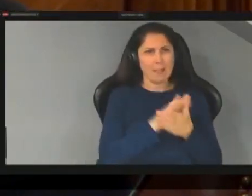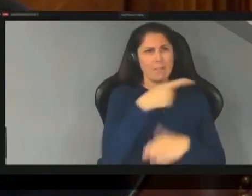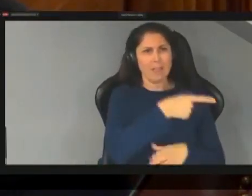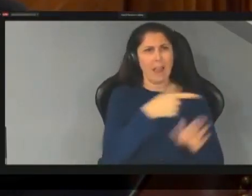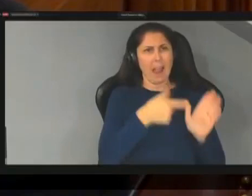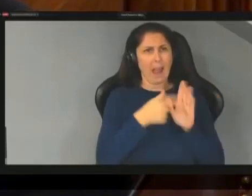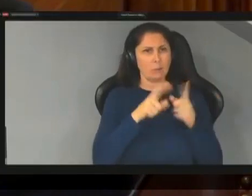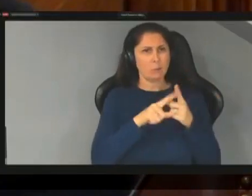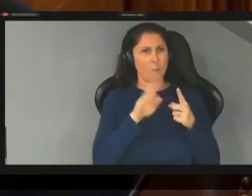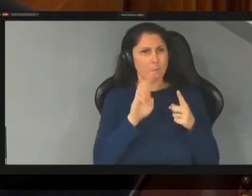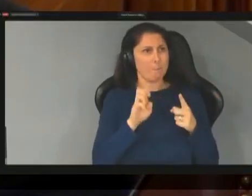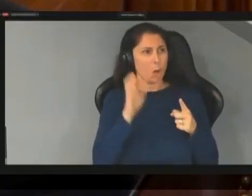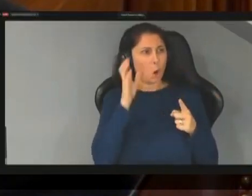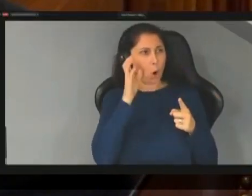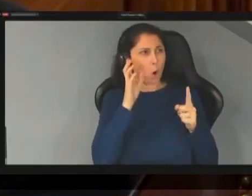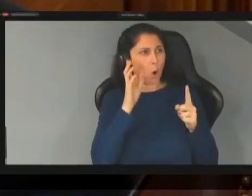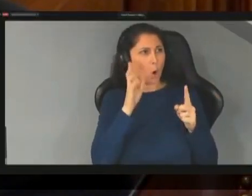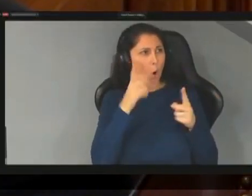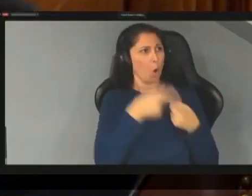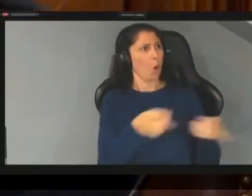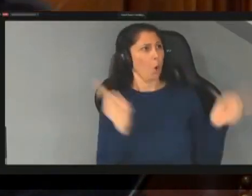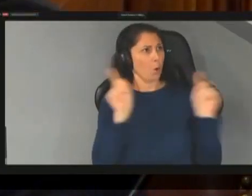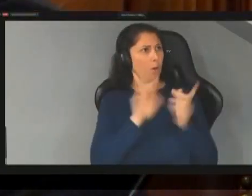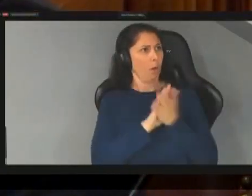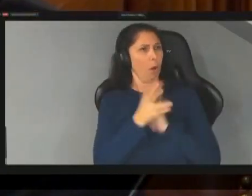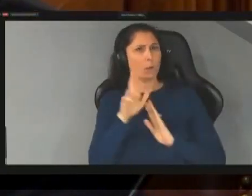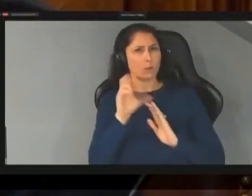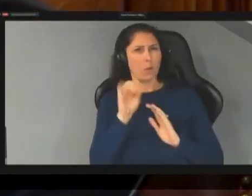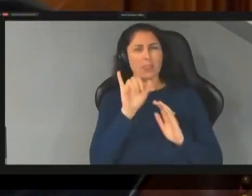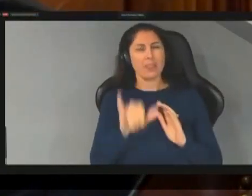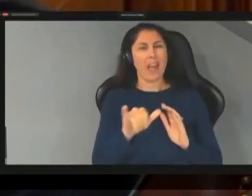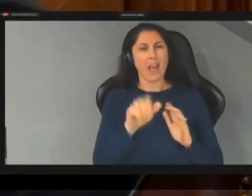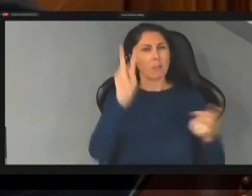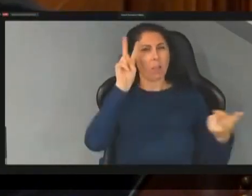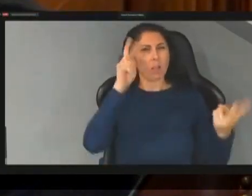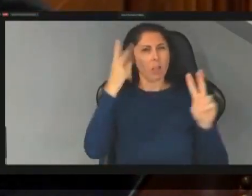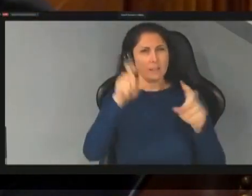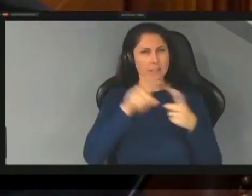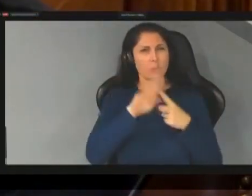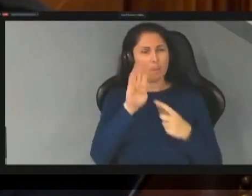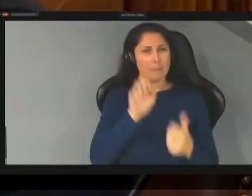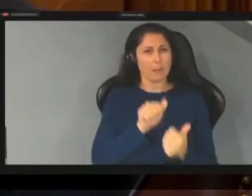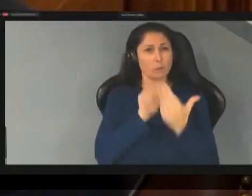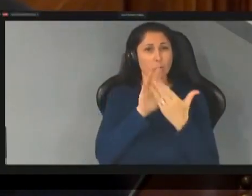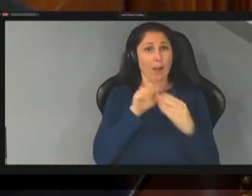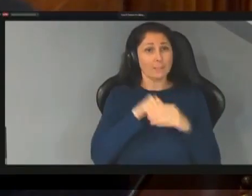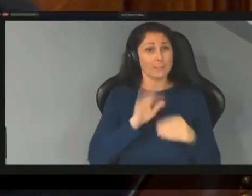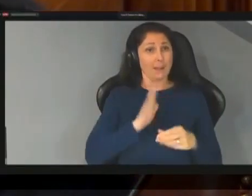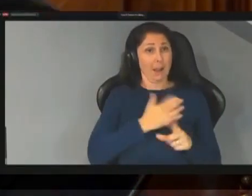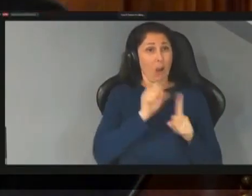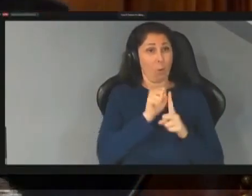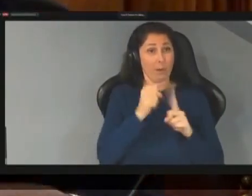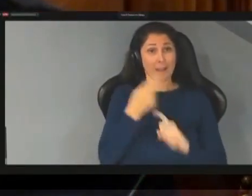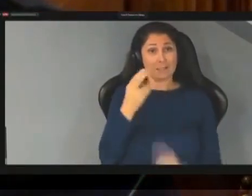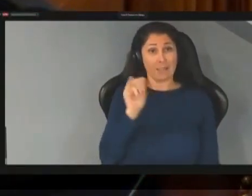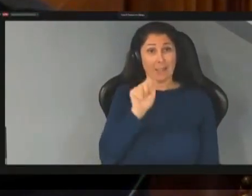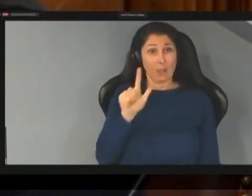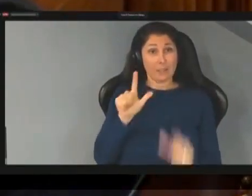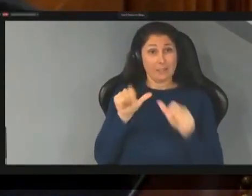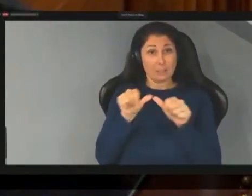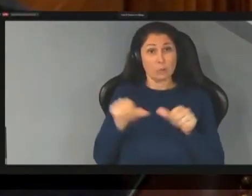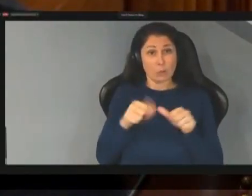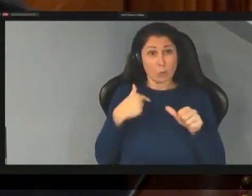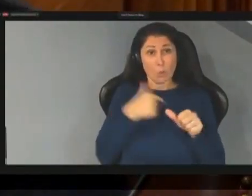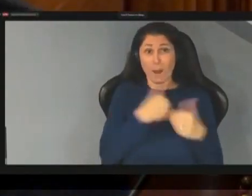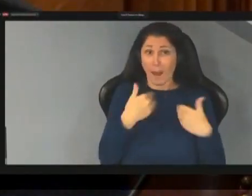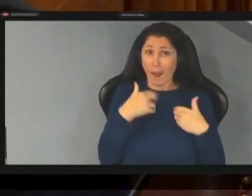heard. And I think that those are the kinds of misnomers that need to be addressed. In our case, again, in the Hill District, we have a roundtable